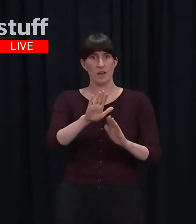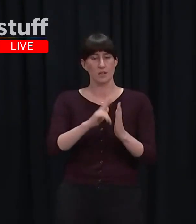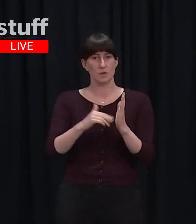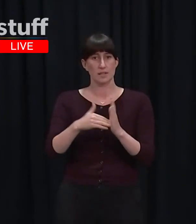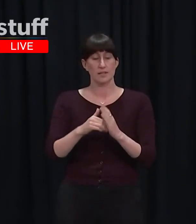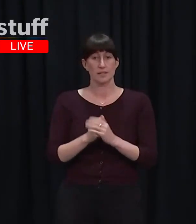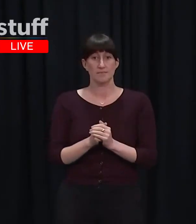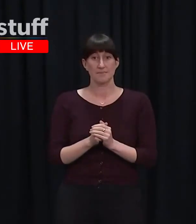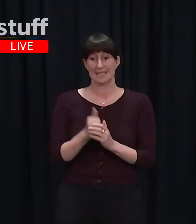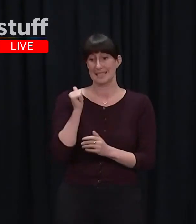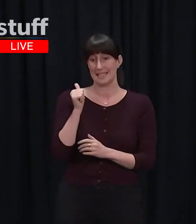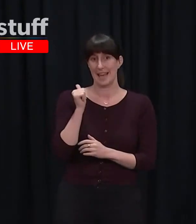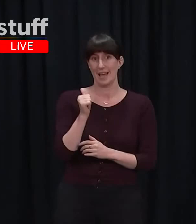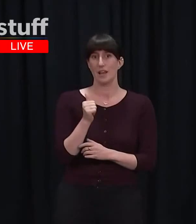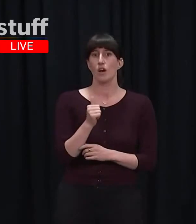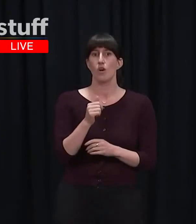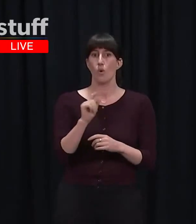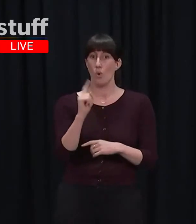and yesterday there were